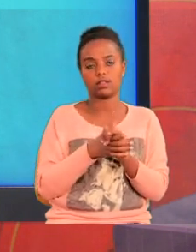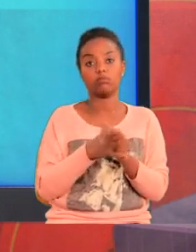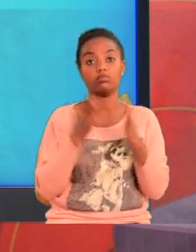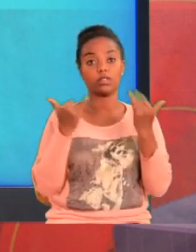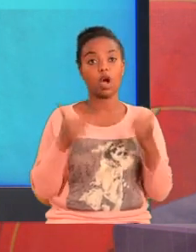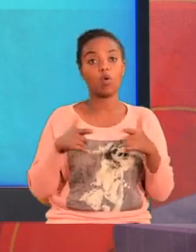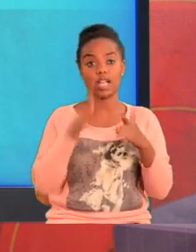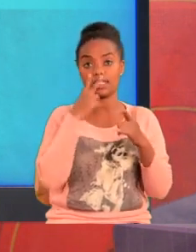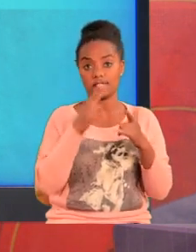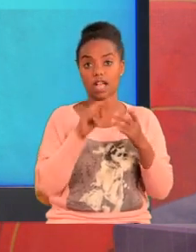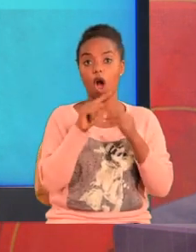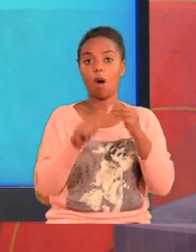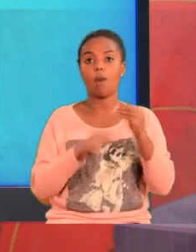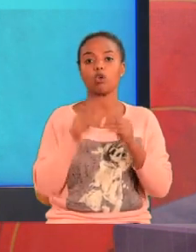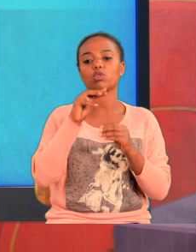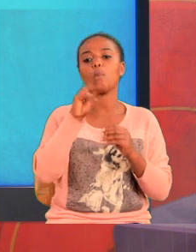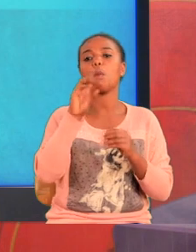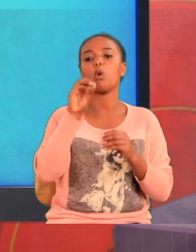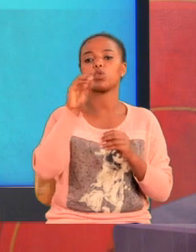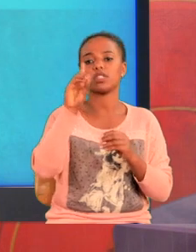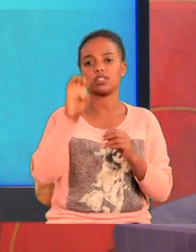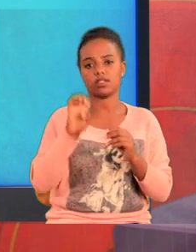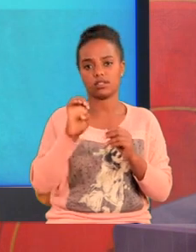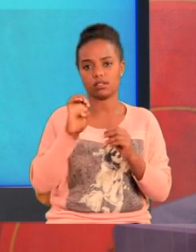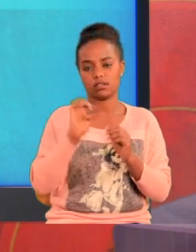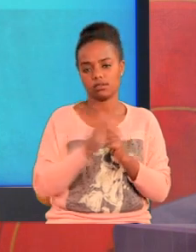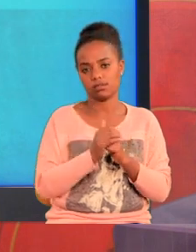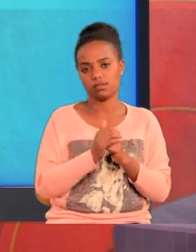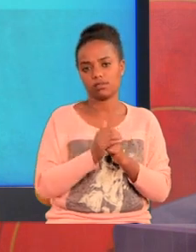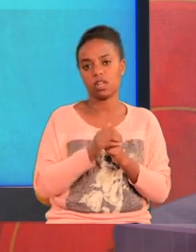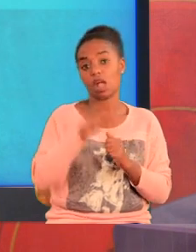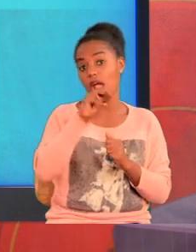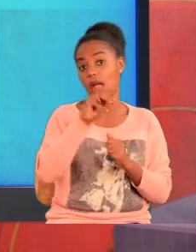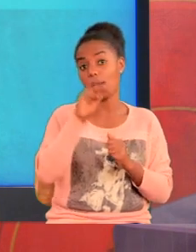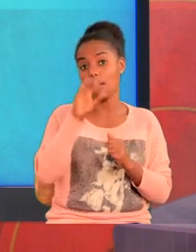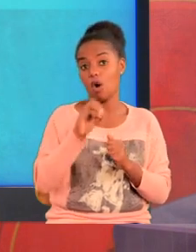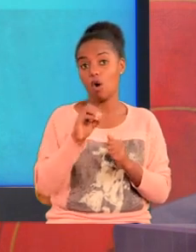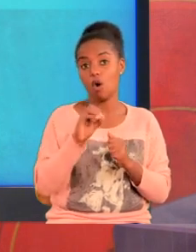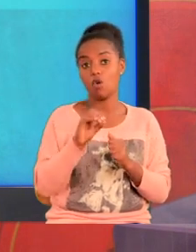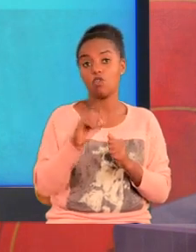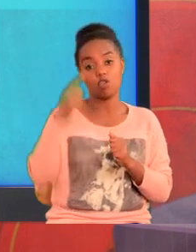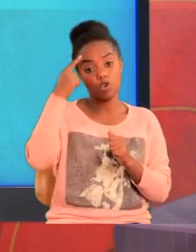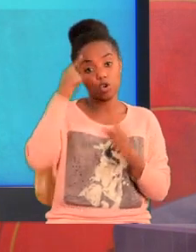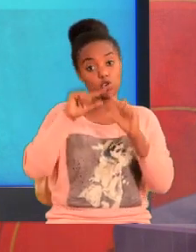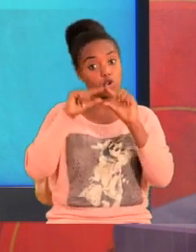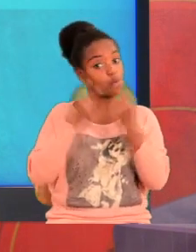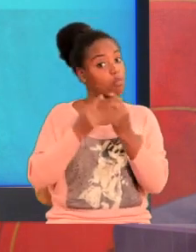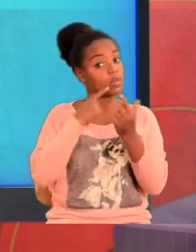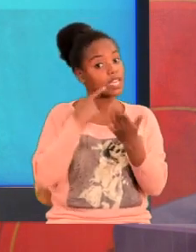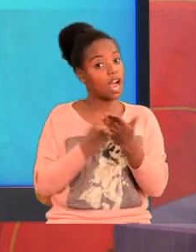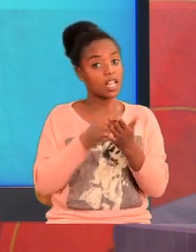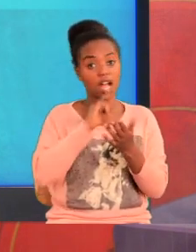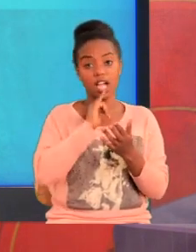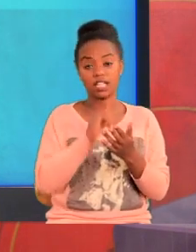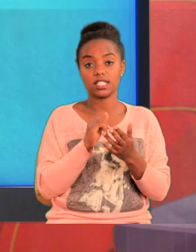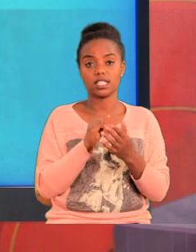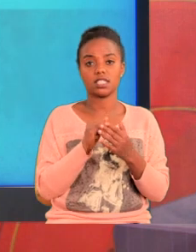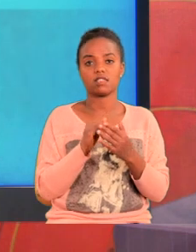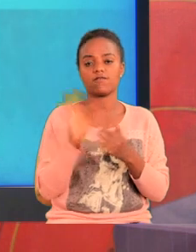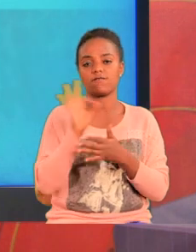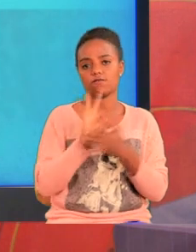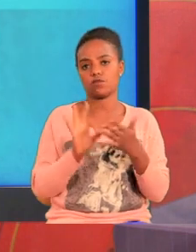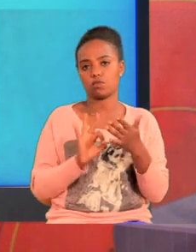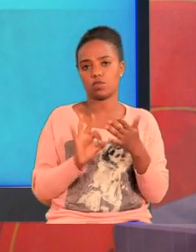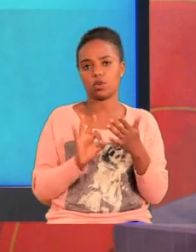Now let's see about mode. The mode for group data is given